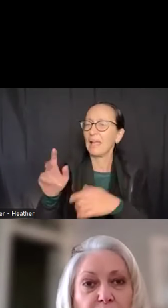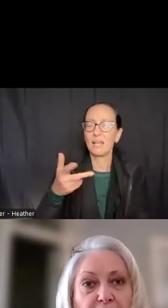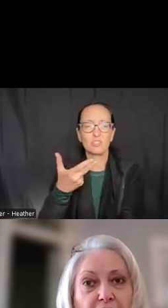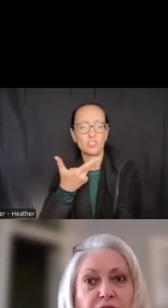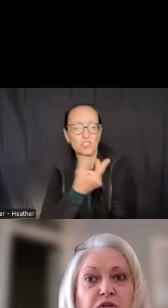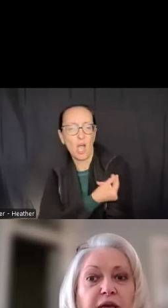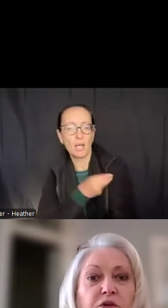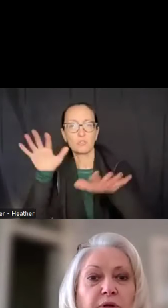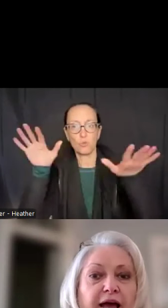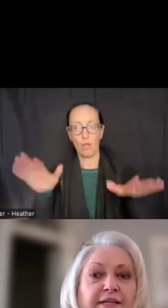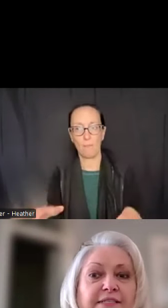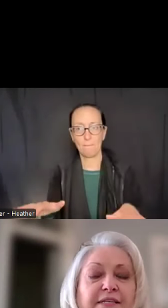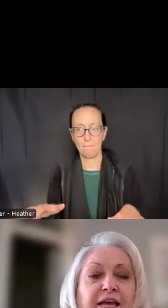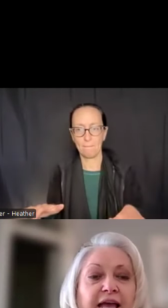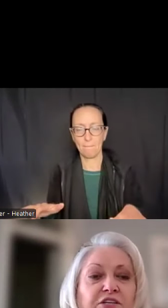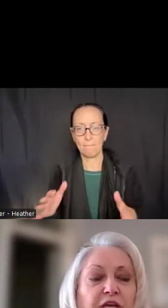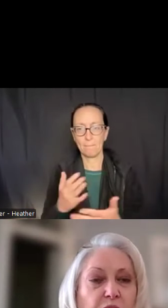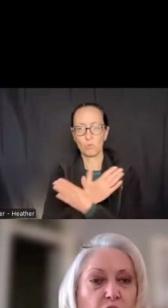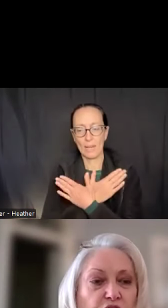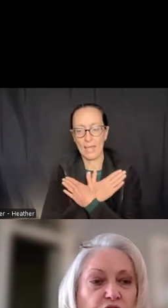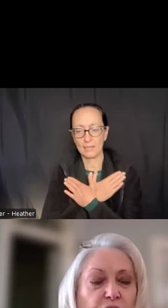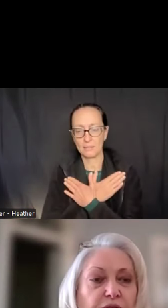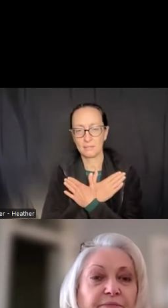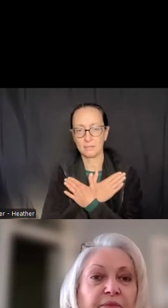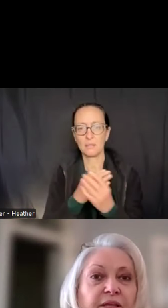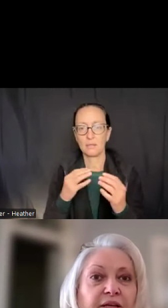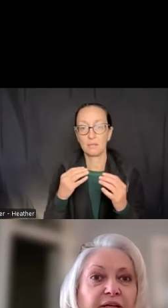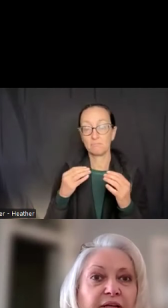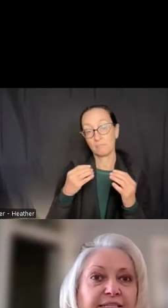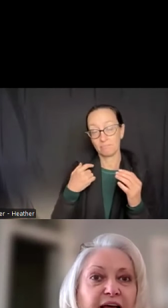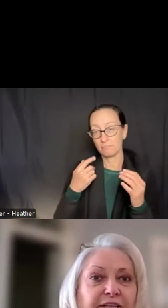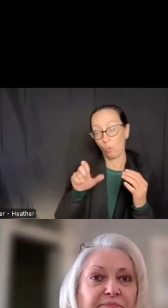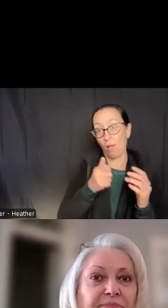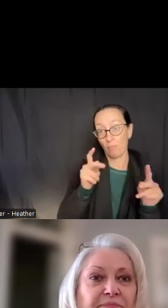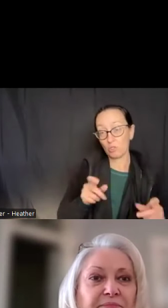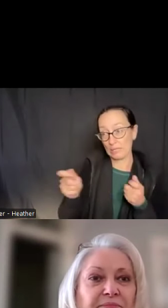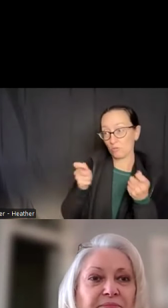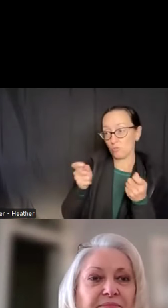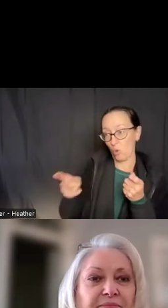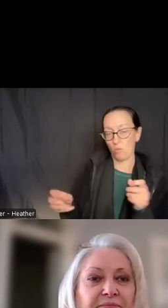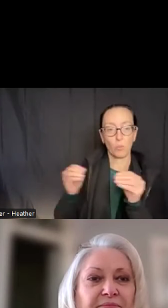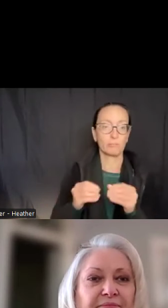to calm you down, to make you relax, and to make you more controlled. Next slide.